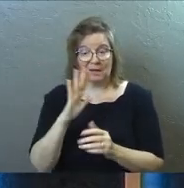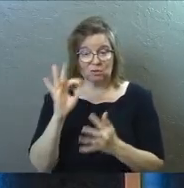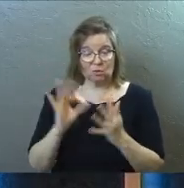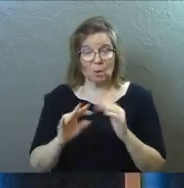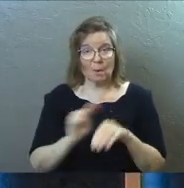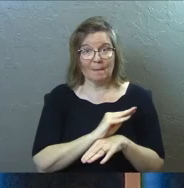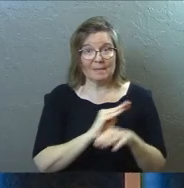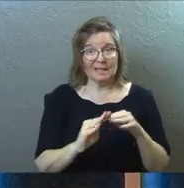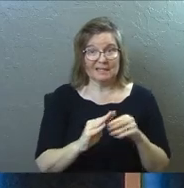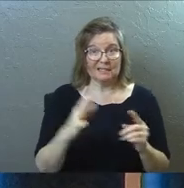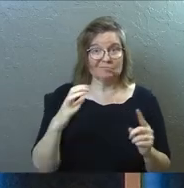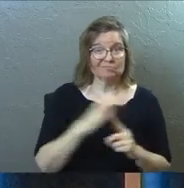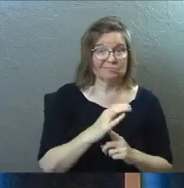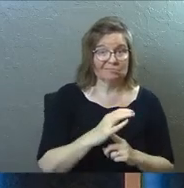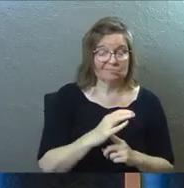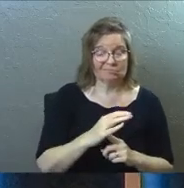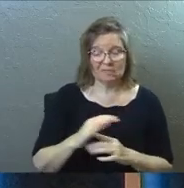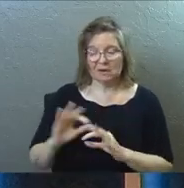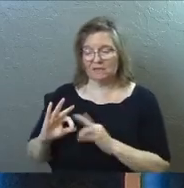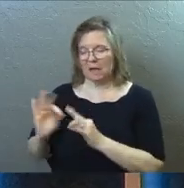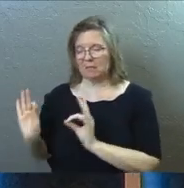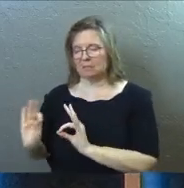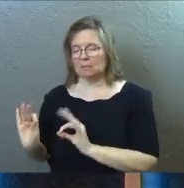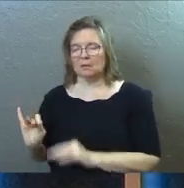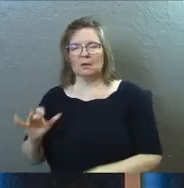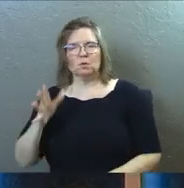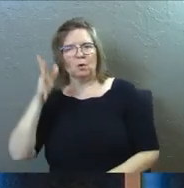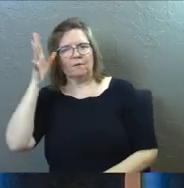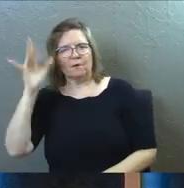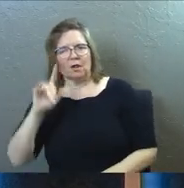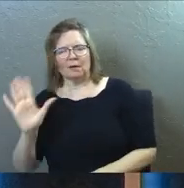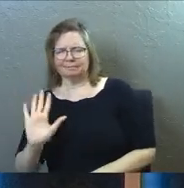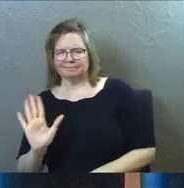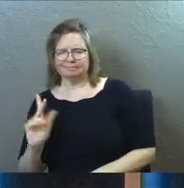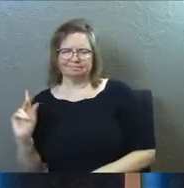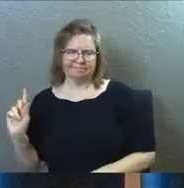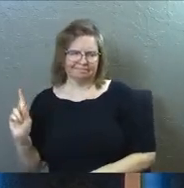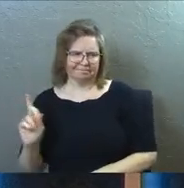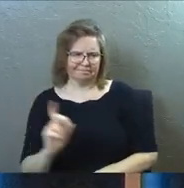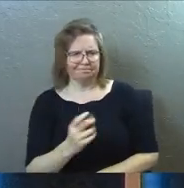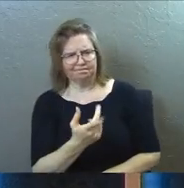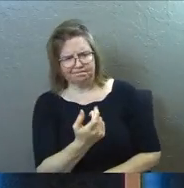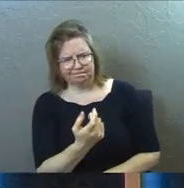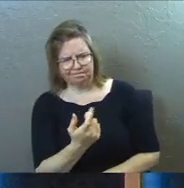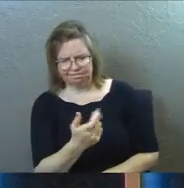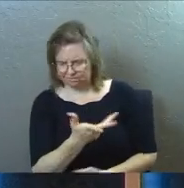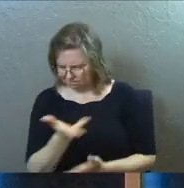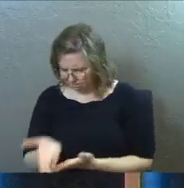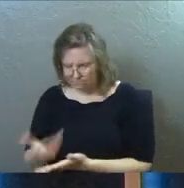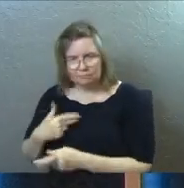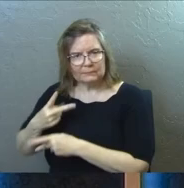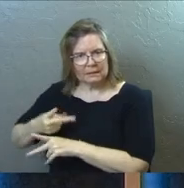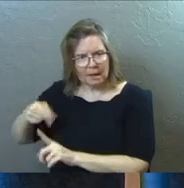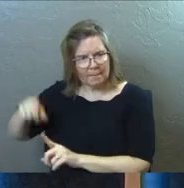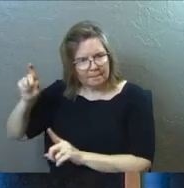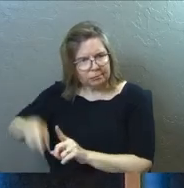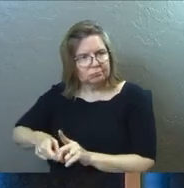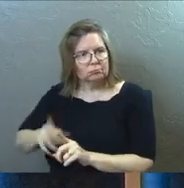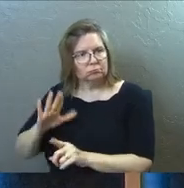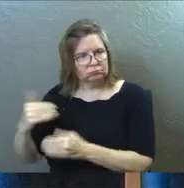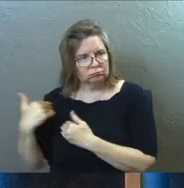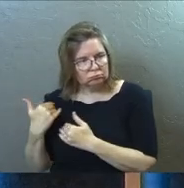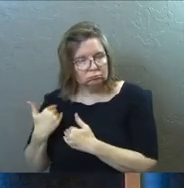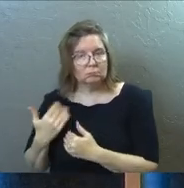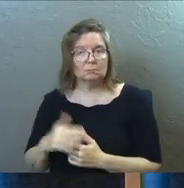chose ministry over family. So Jethro, father-in-law, had to bring wife and the kids back and confront Moses and bring him back into the